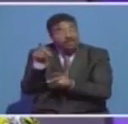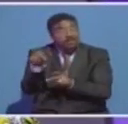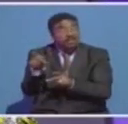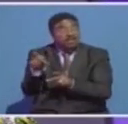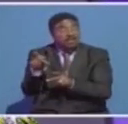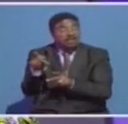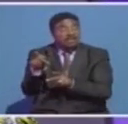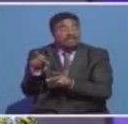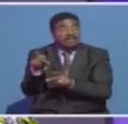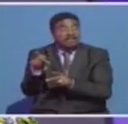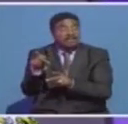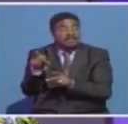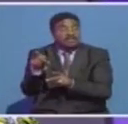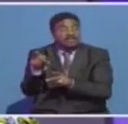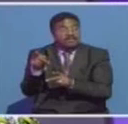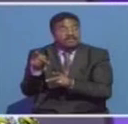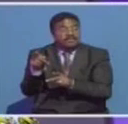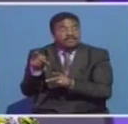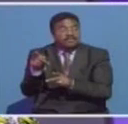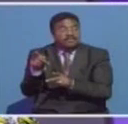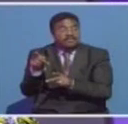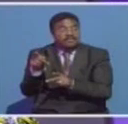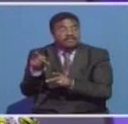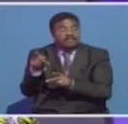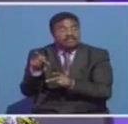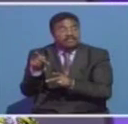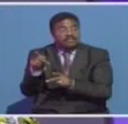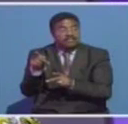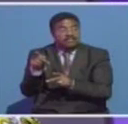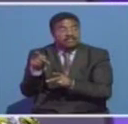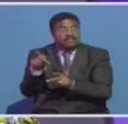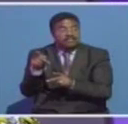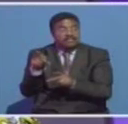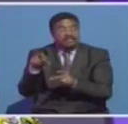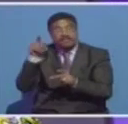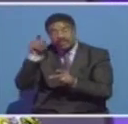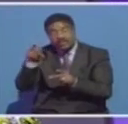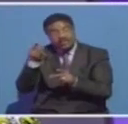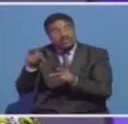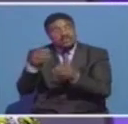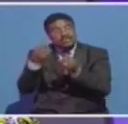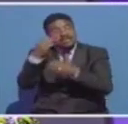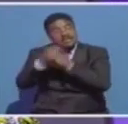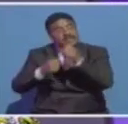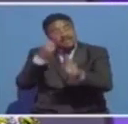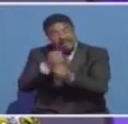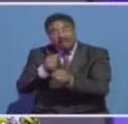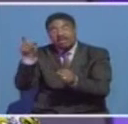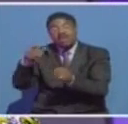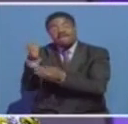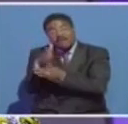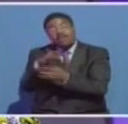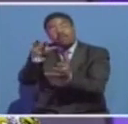fishing. Sometimes they don't even observe the fish ban. So as a result, over the years, we have less and less fish in